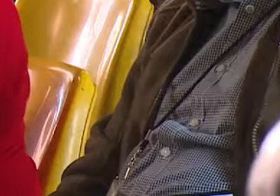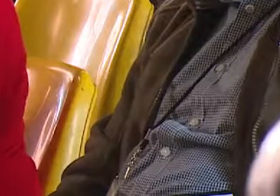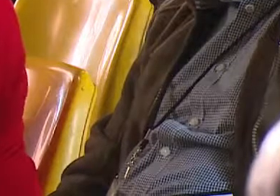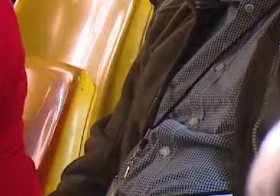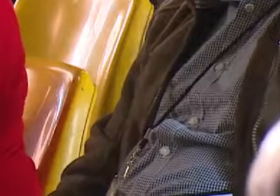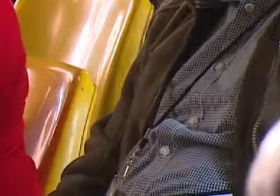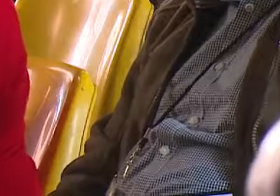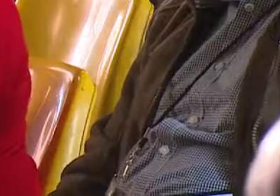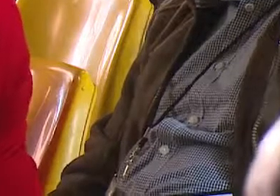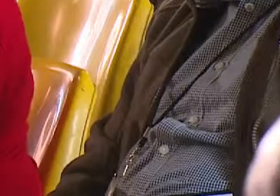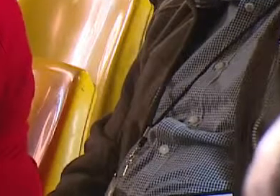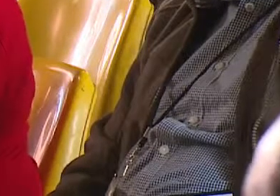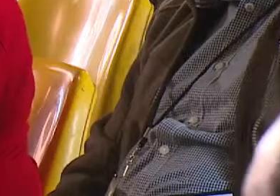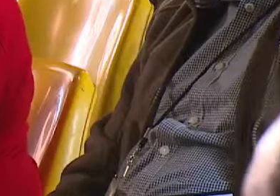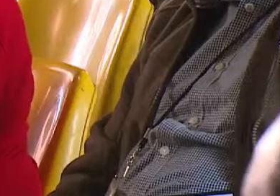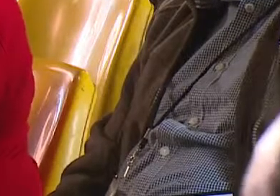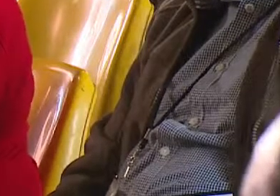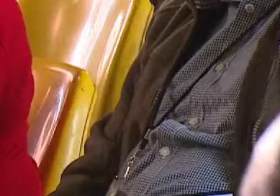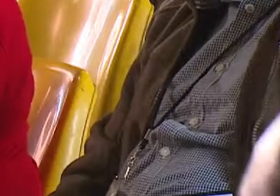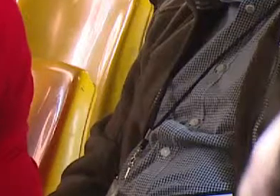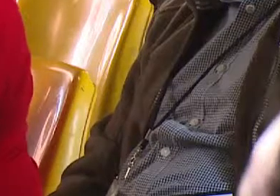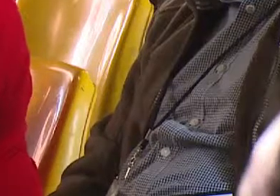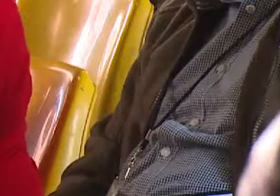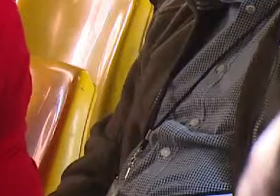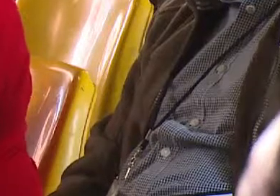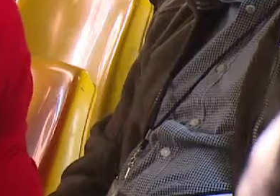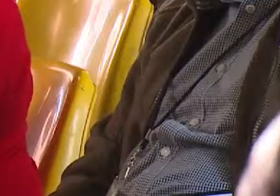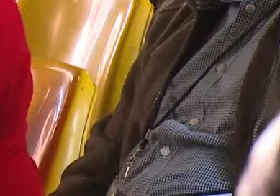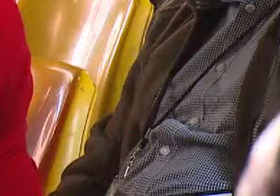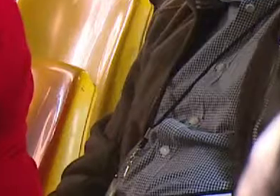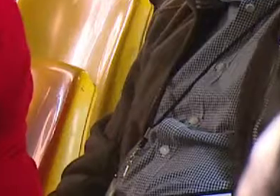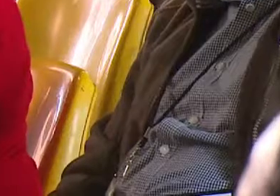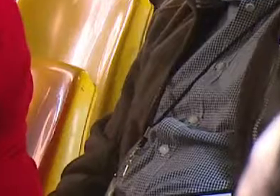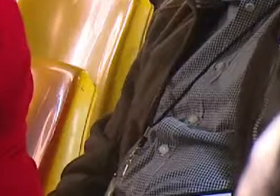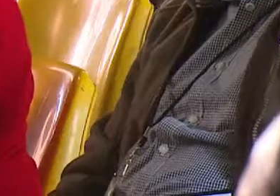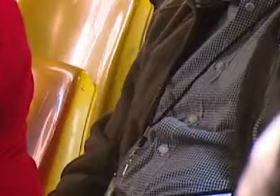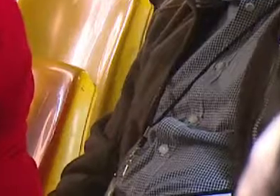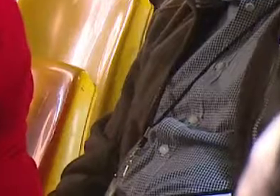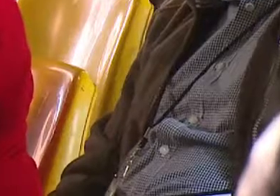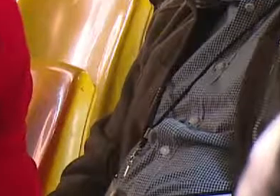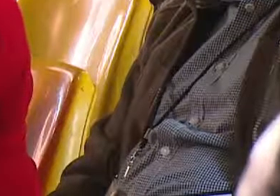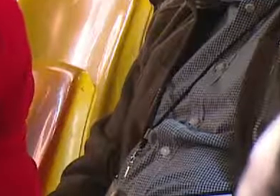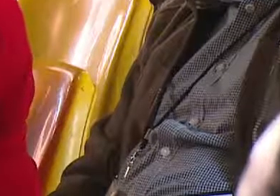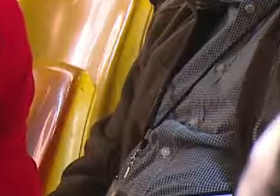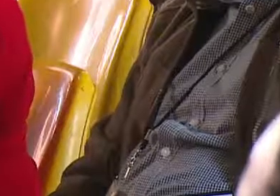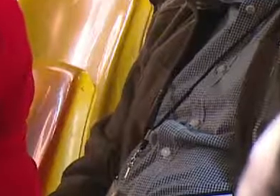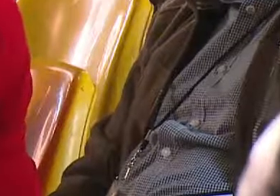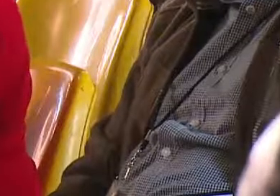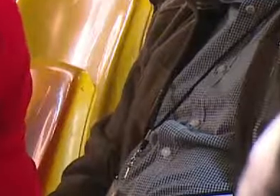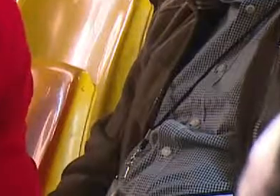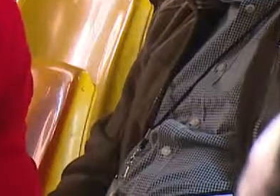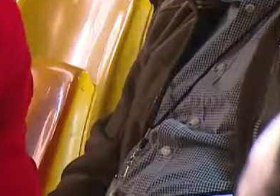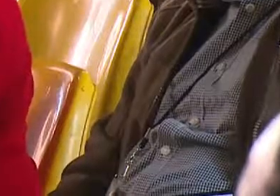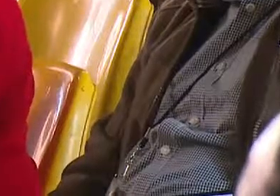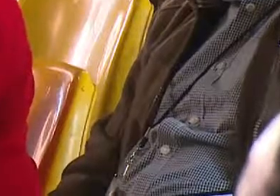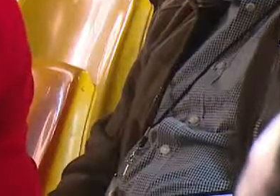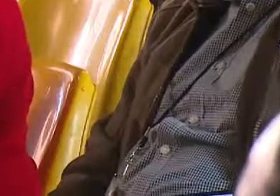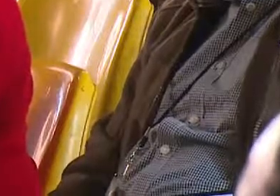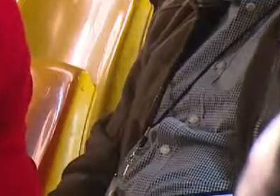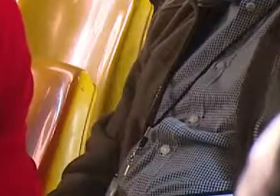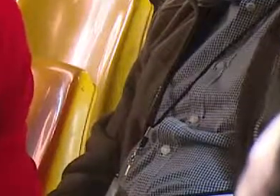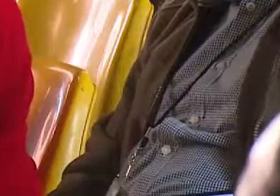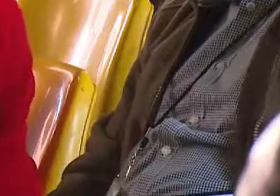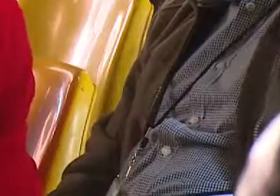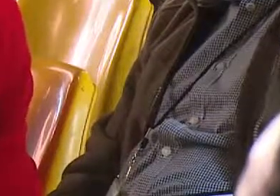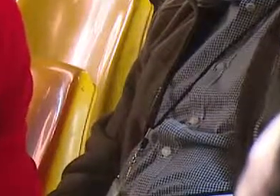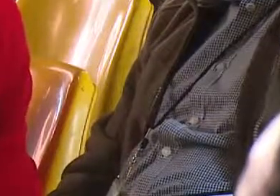electrician, plumber, and so forth, that they be part of the FMU office. So that when you say